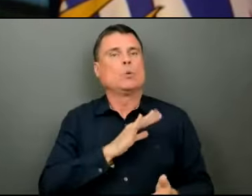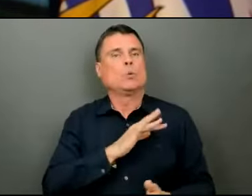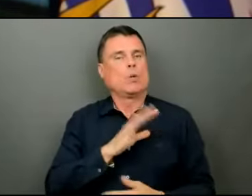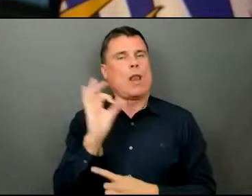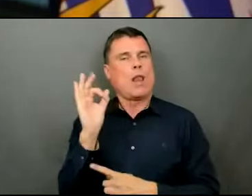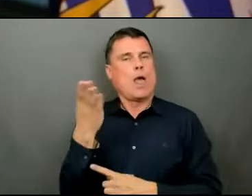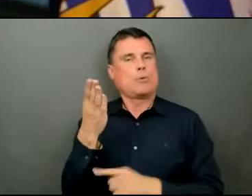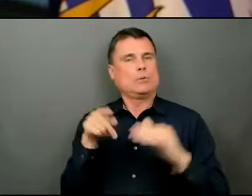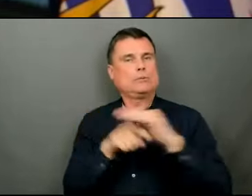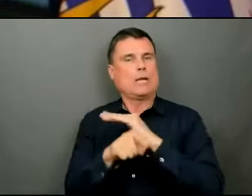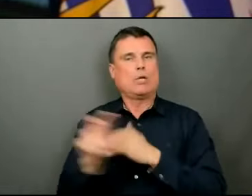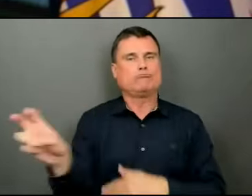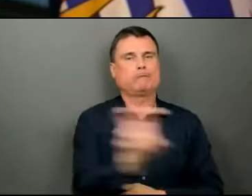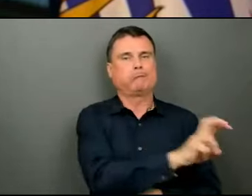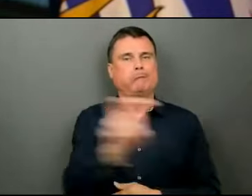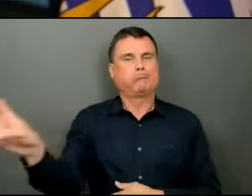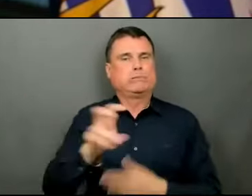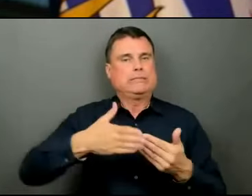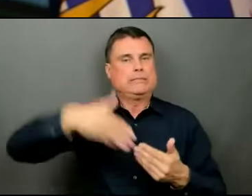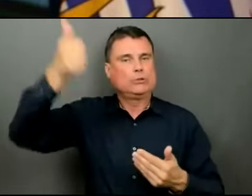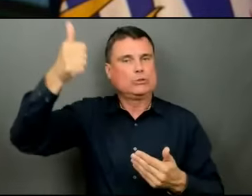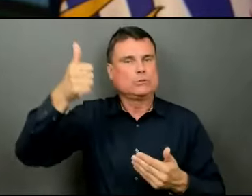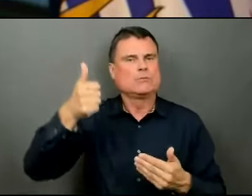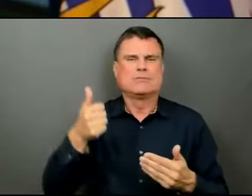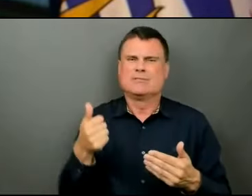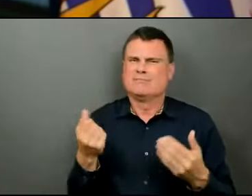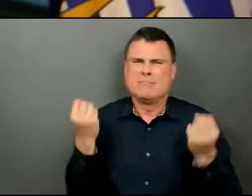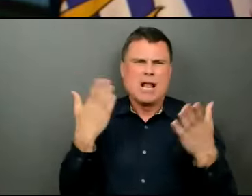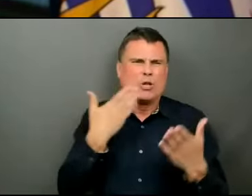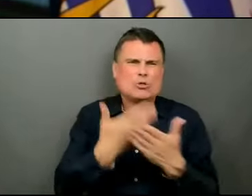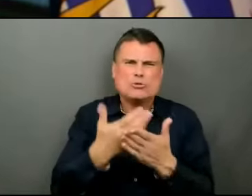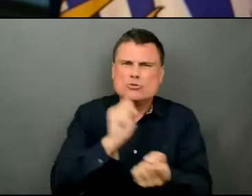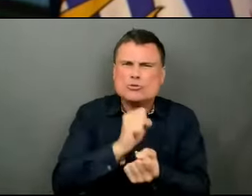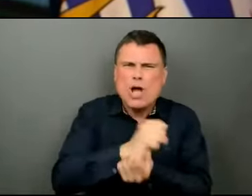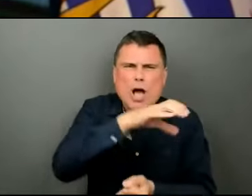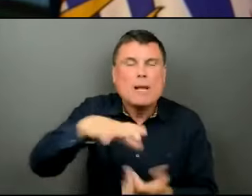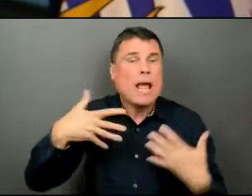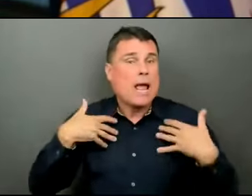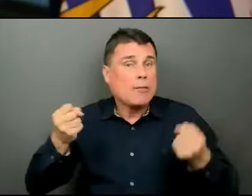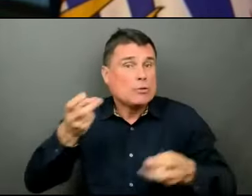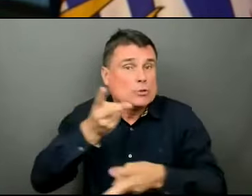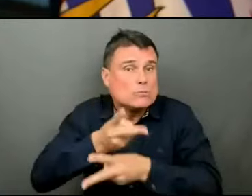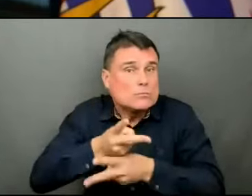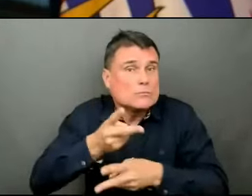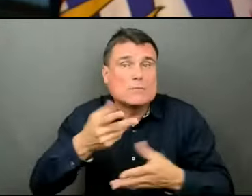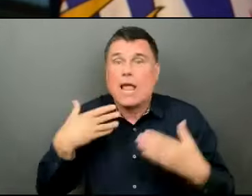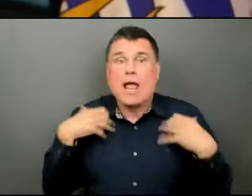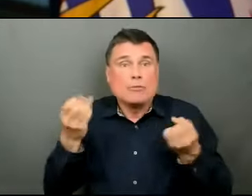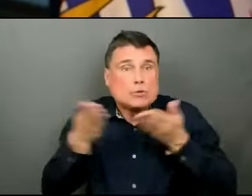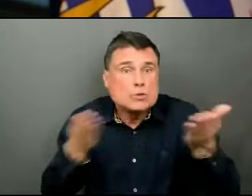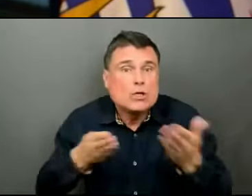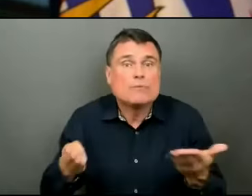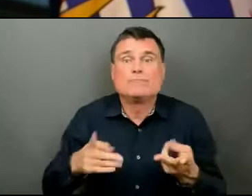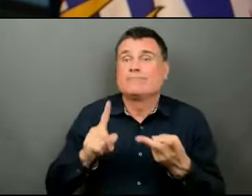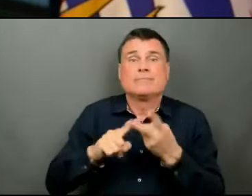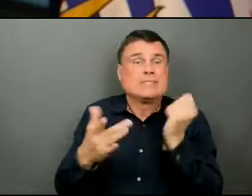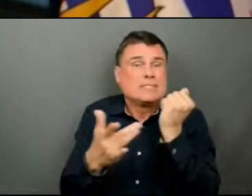host to dynamic clusters of tech jobs, healthcare services, and research-based companies. This